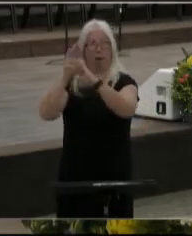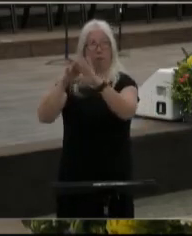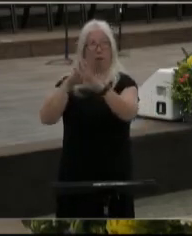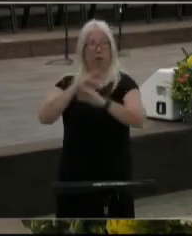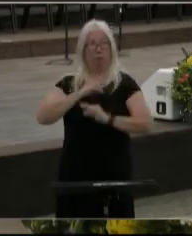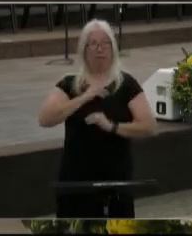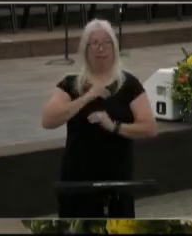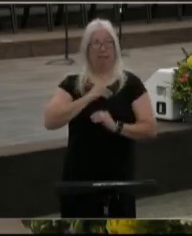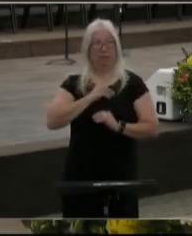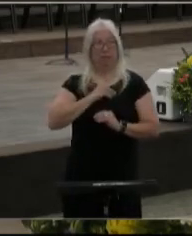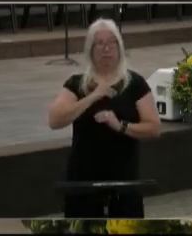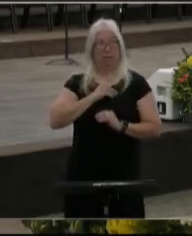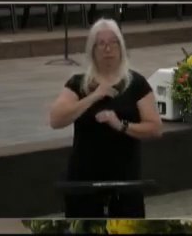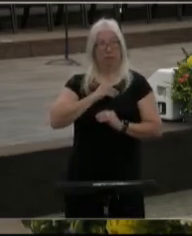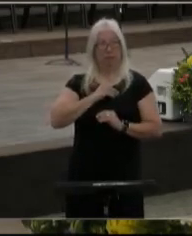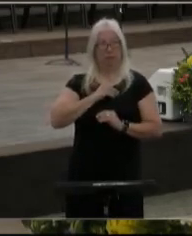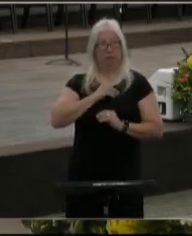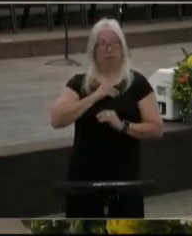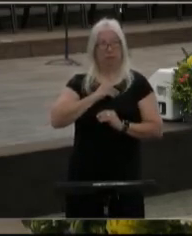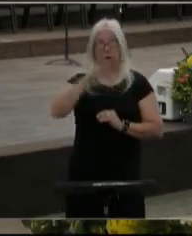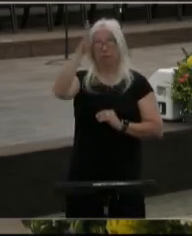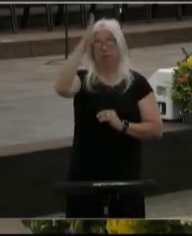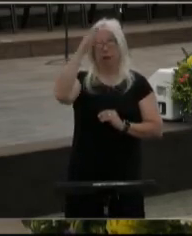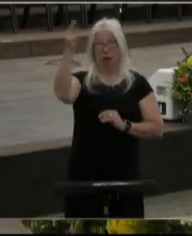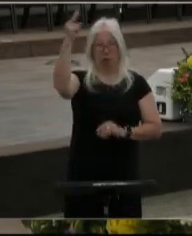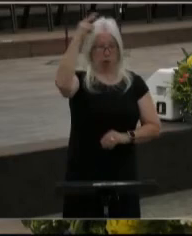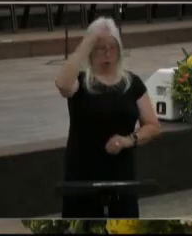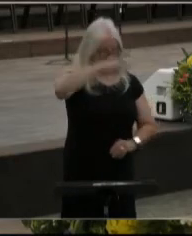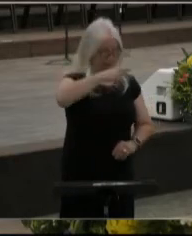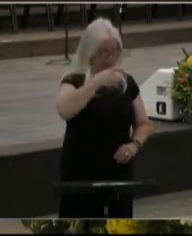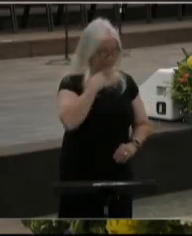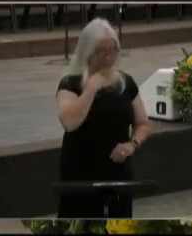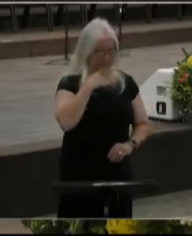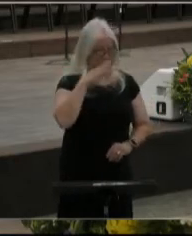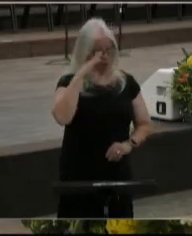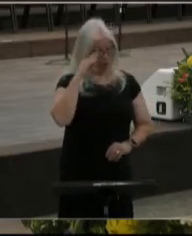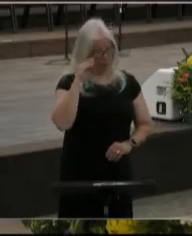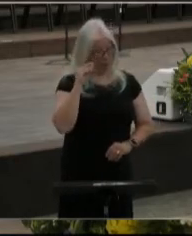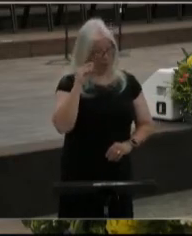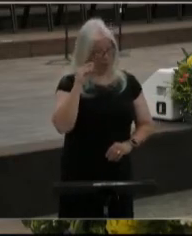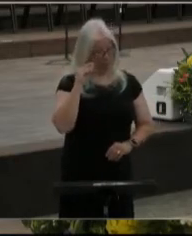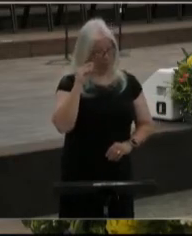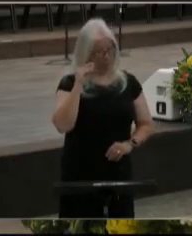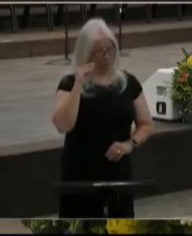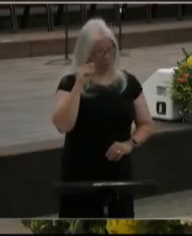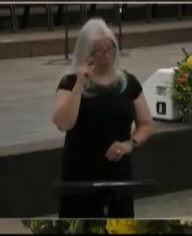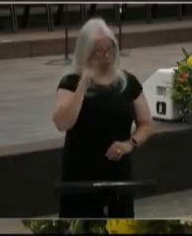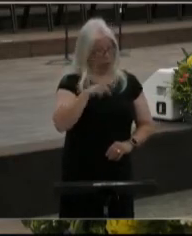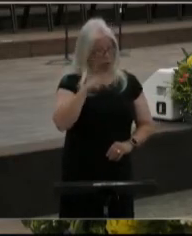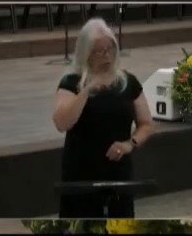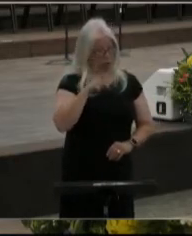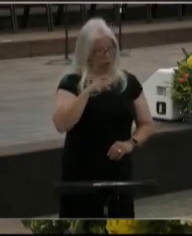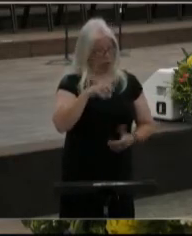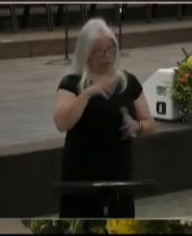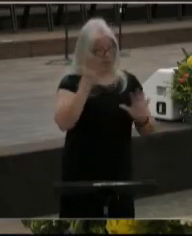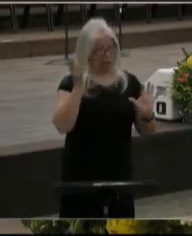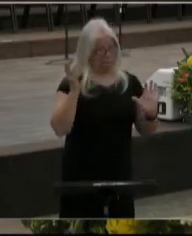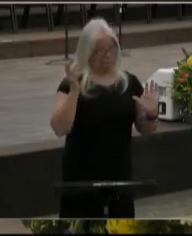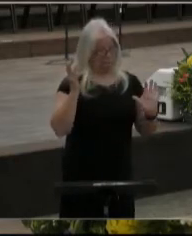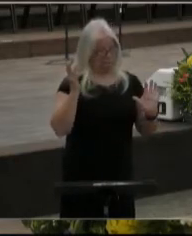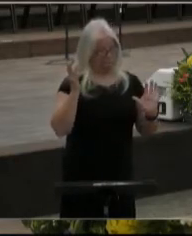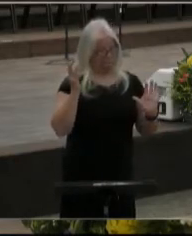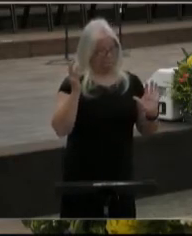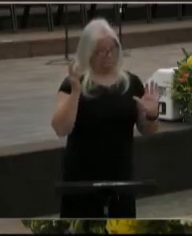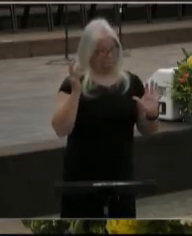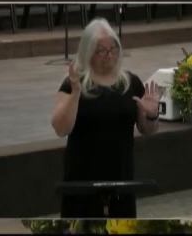received them? Or is God going to look down at me and say, boy, you sure boogered that up.